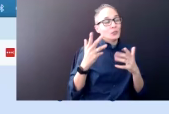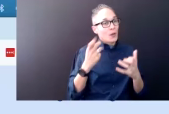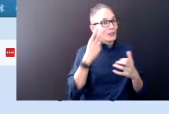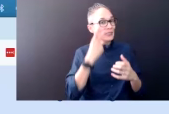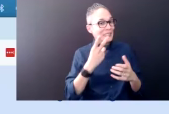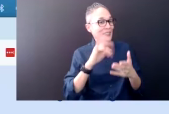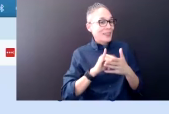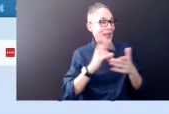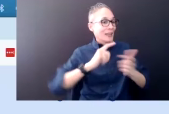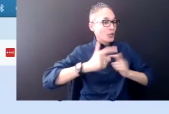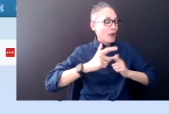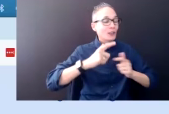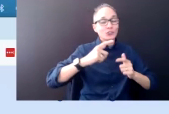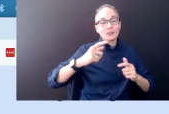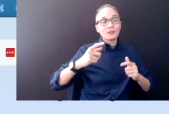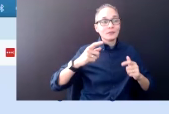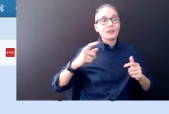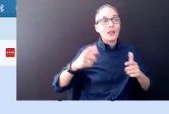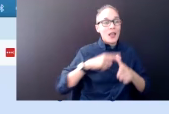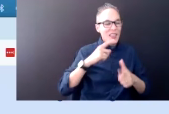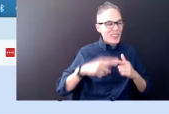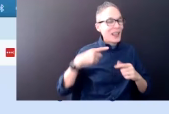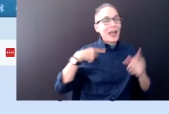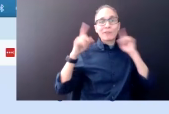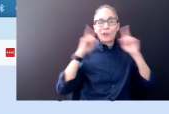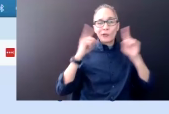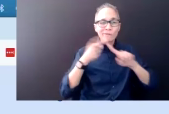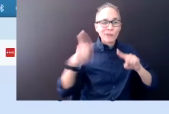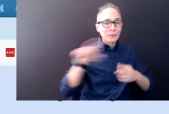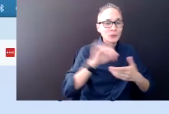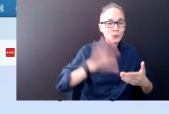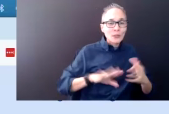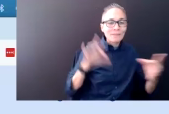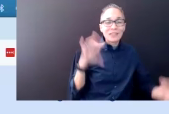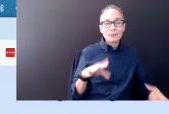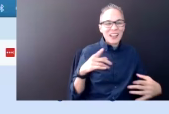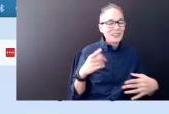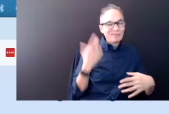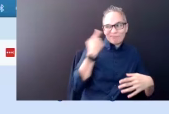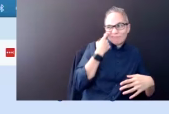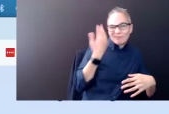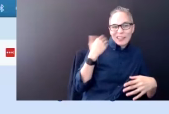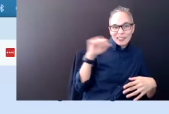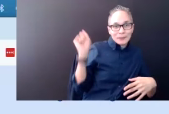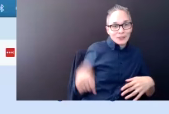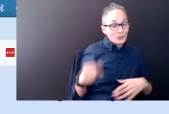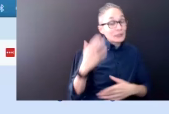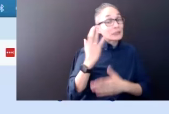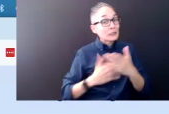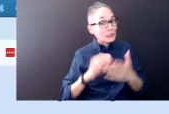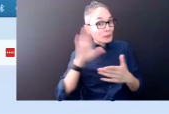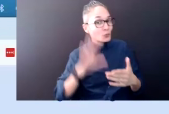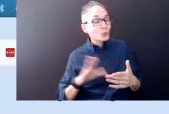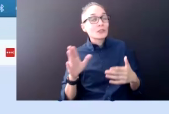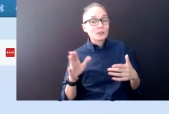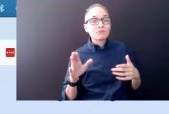go, the more consistent it is. And I heard that from students so clearly this last semester, because I had some students who had